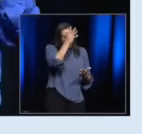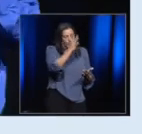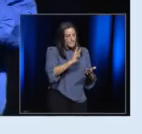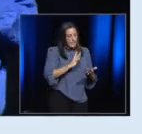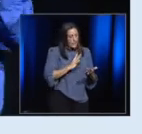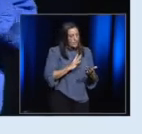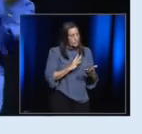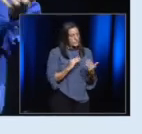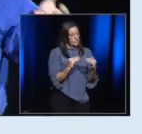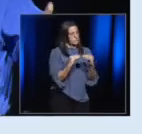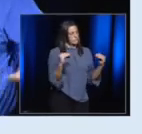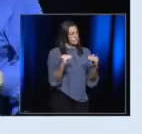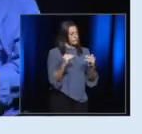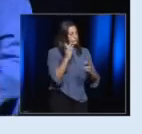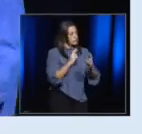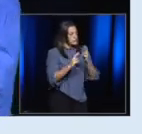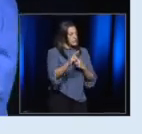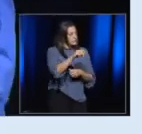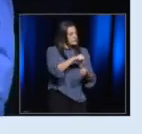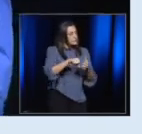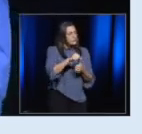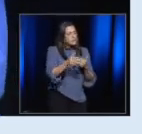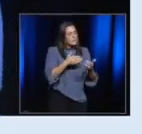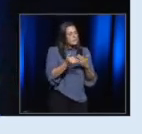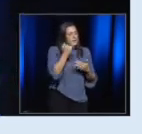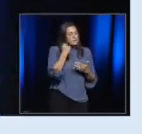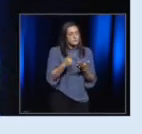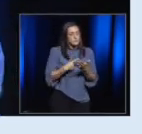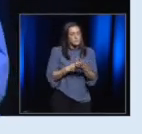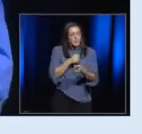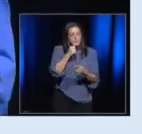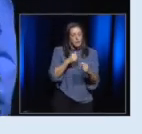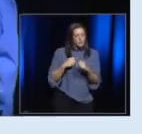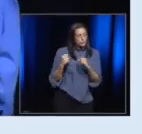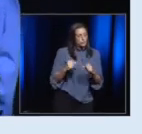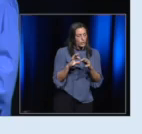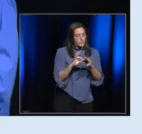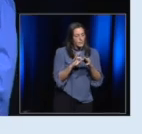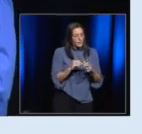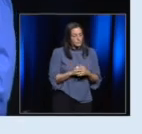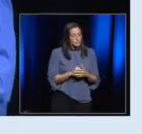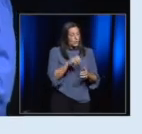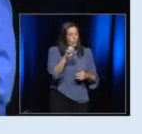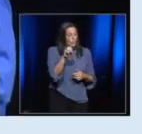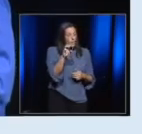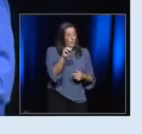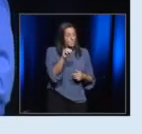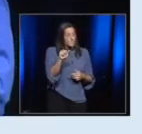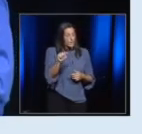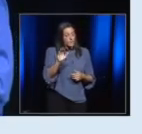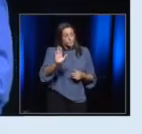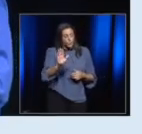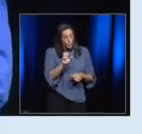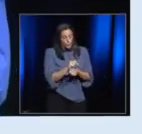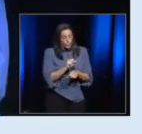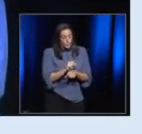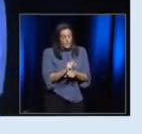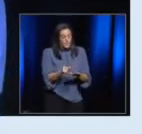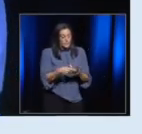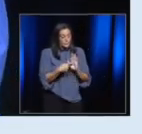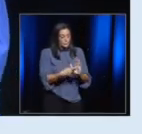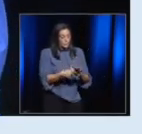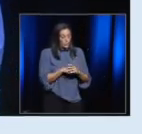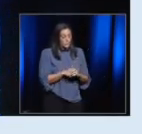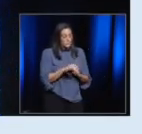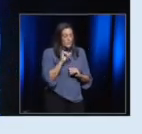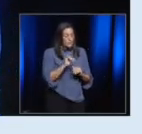alliance, even those with whom they have weaker bonds. So Emma Cheriskin did this work here showing that dyadic bond